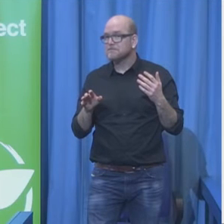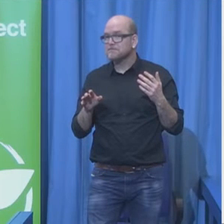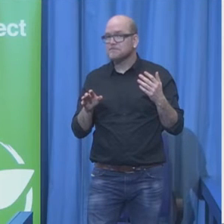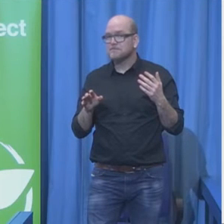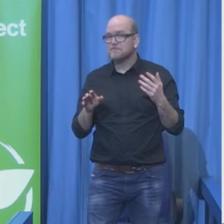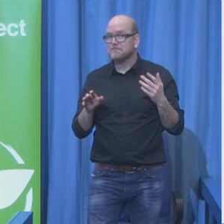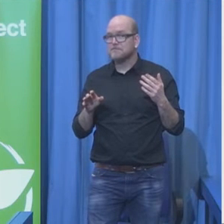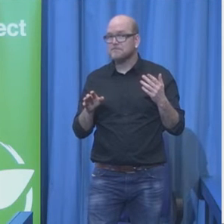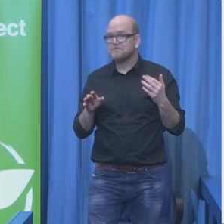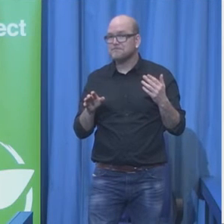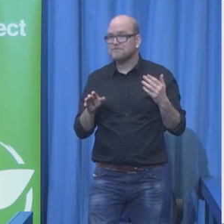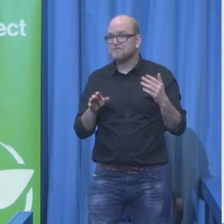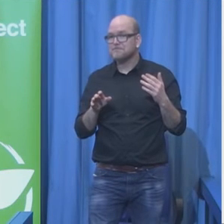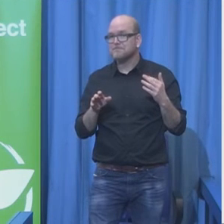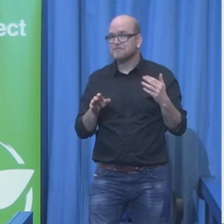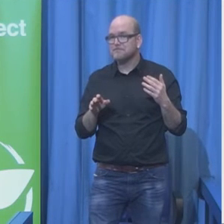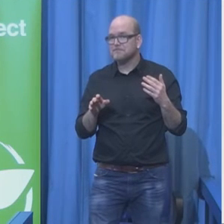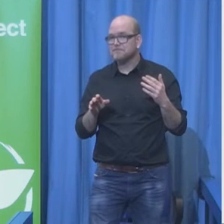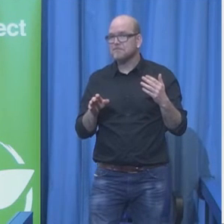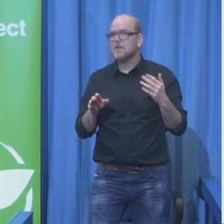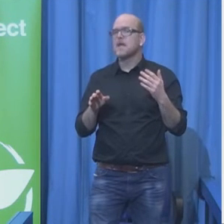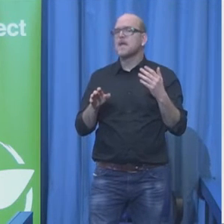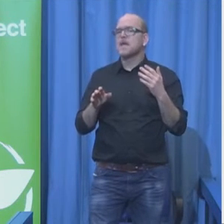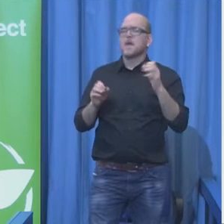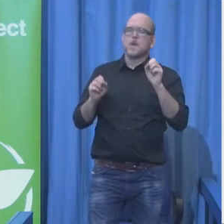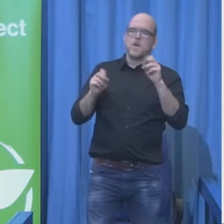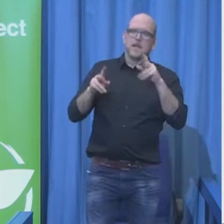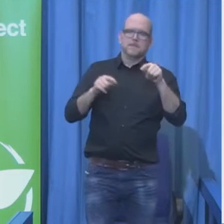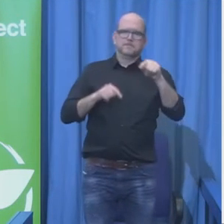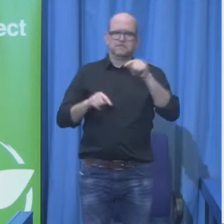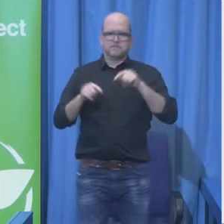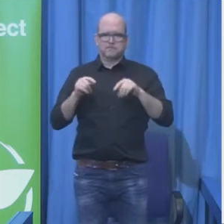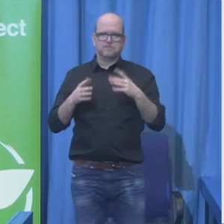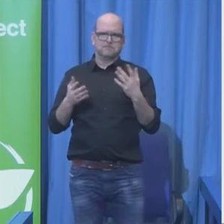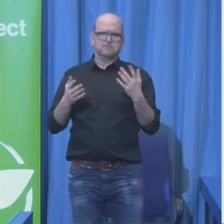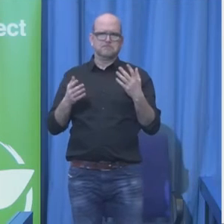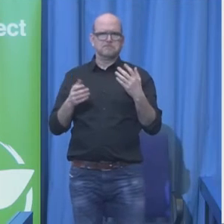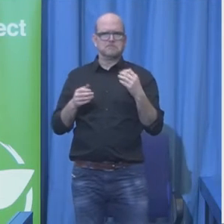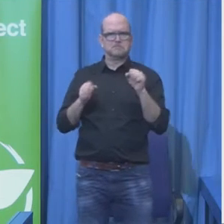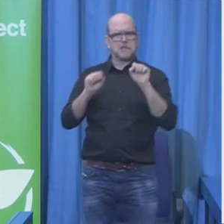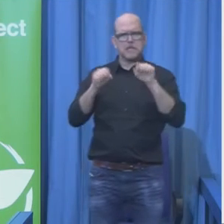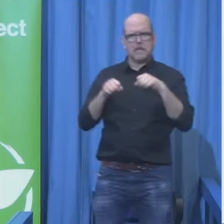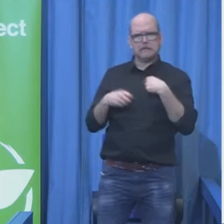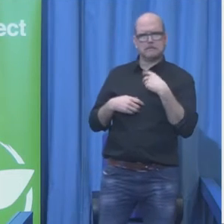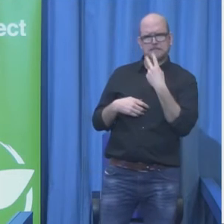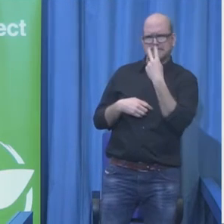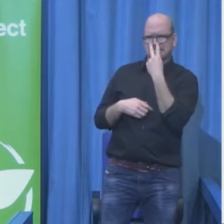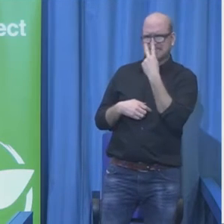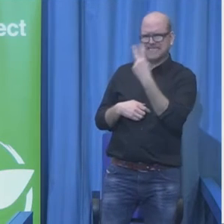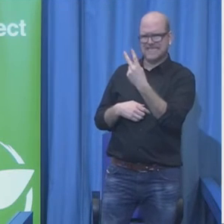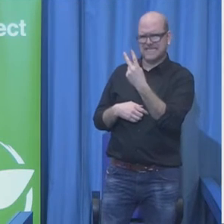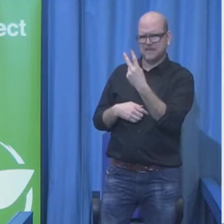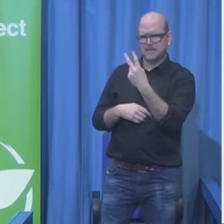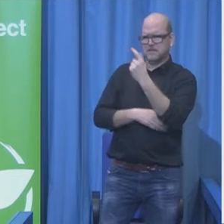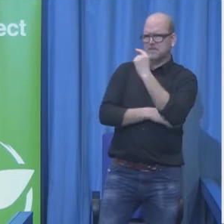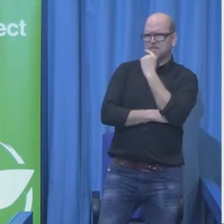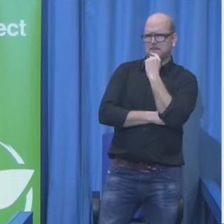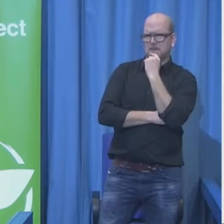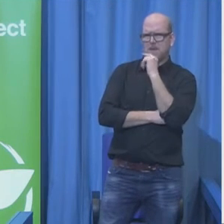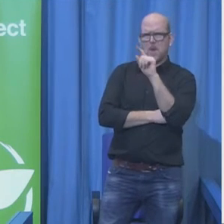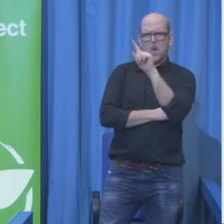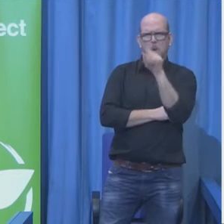And why, for example, there are questions asked by the moderator, why you have these 20 years of